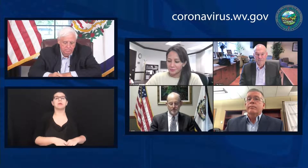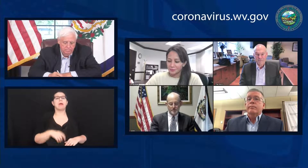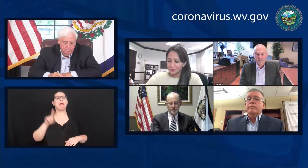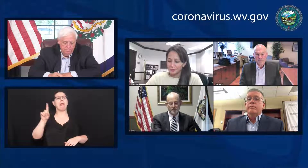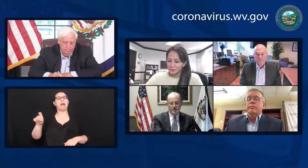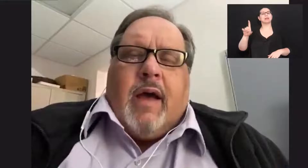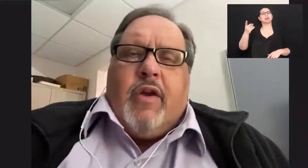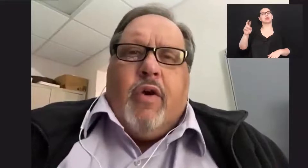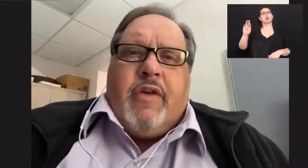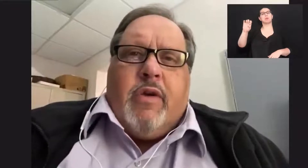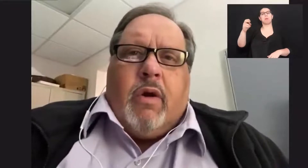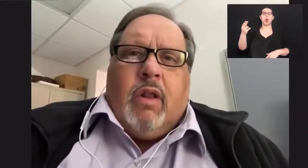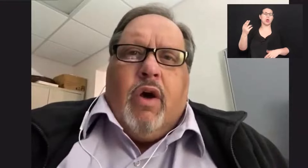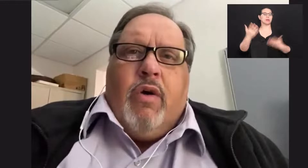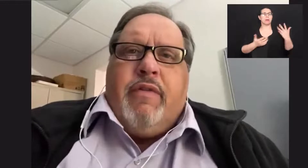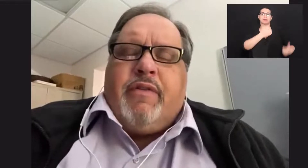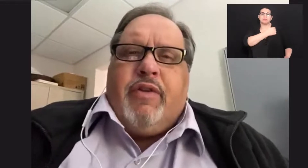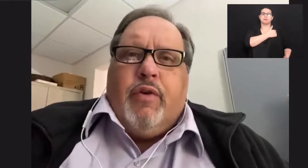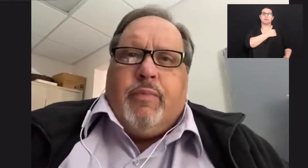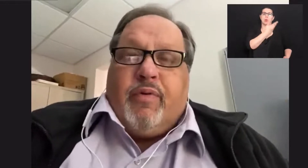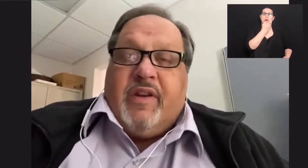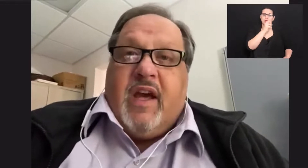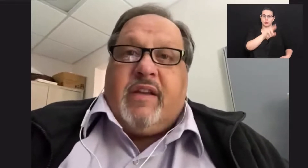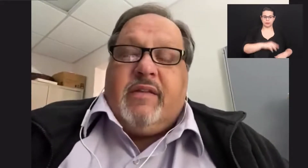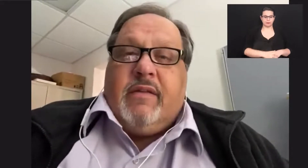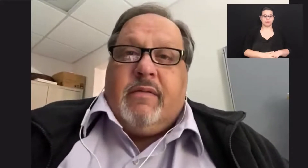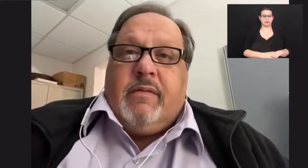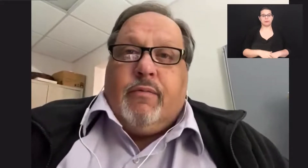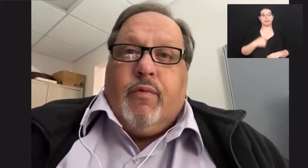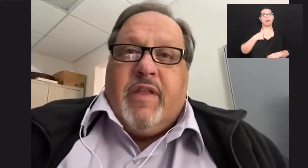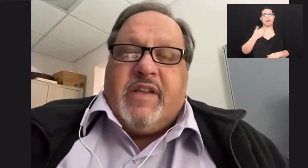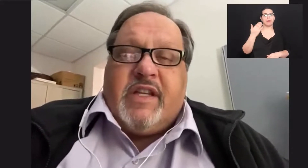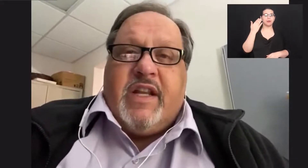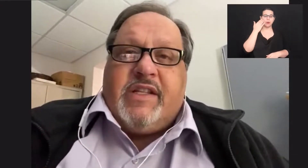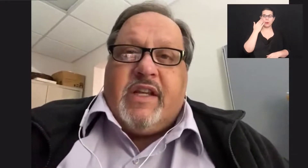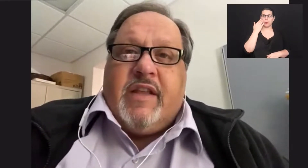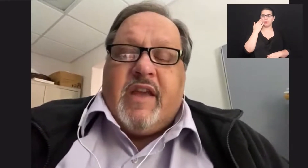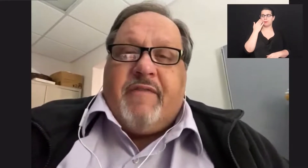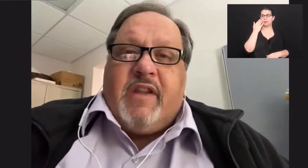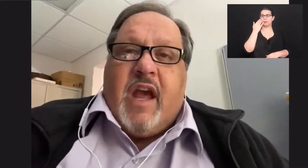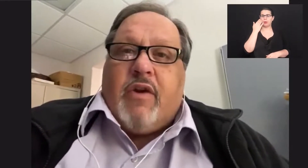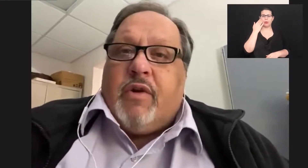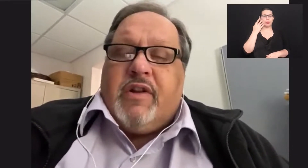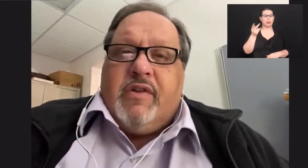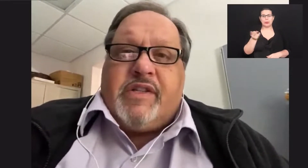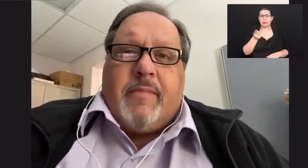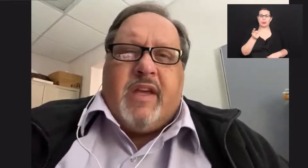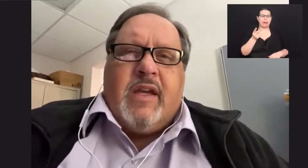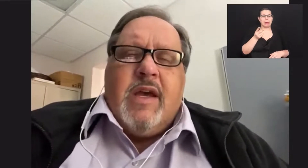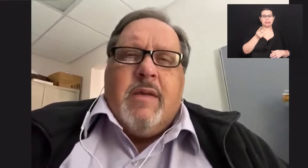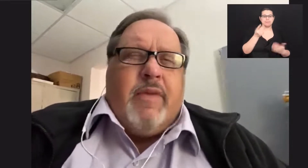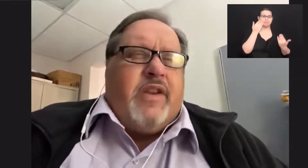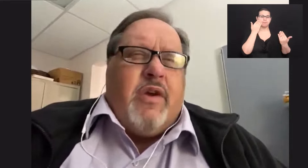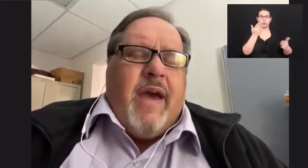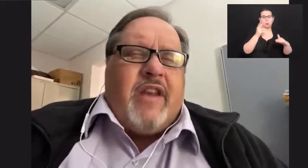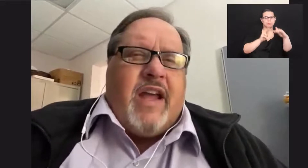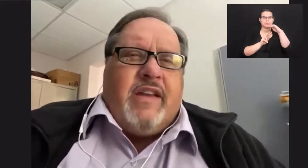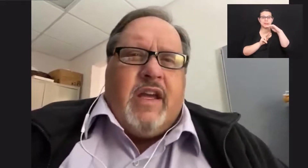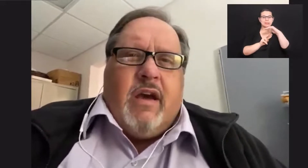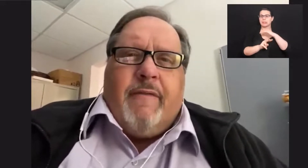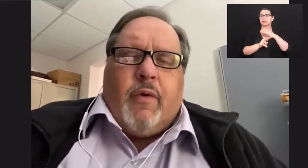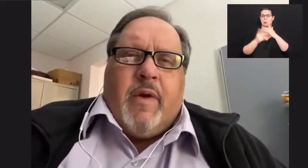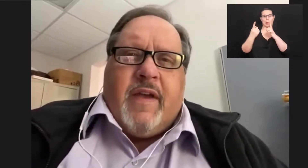Hoyer. I know that you are loath to predict when the CDC and the FDA are going to do something, but do you